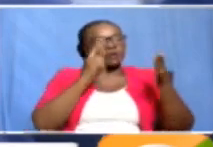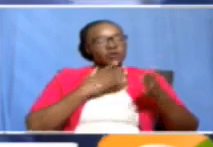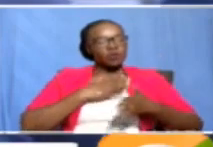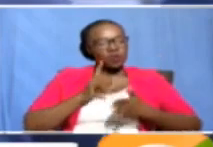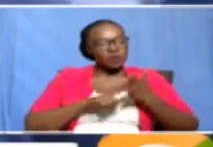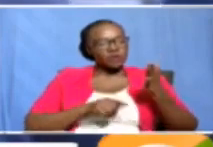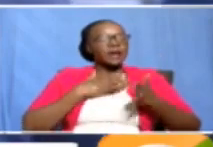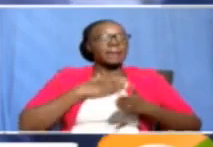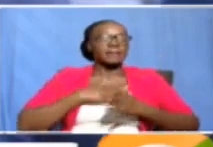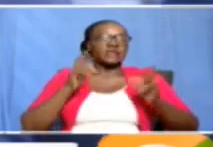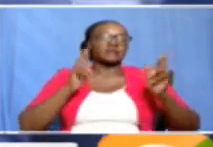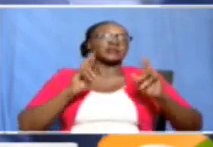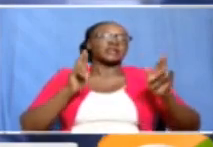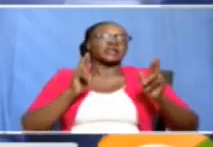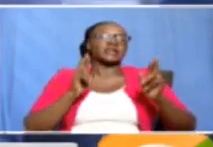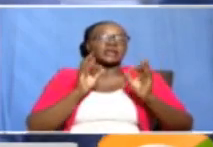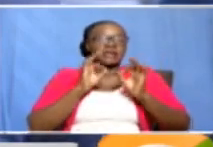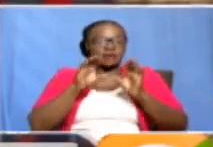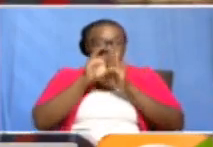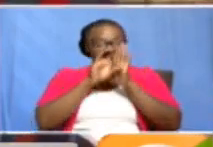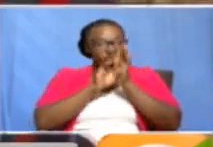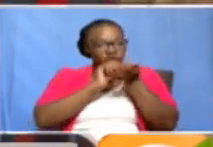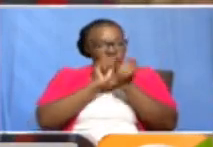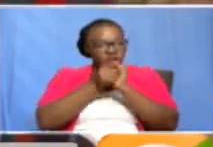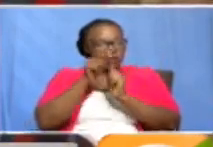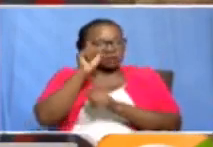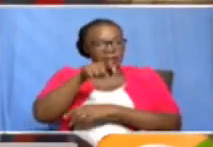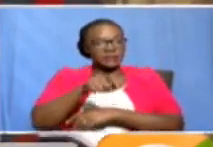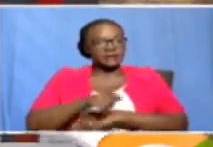ni katiba kubadilishwa haina budi.